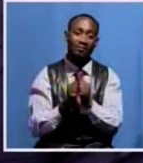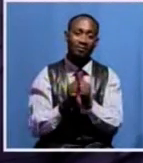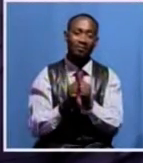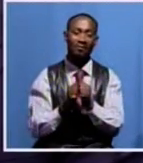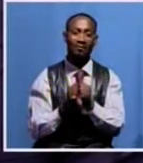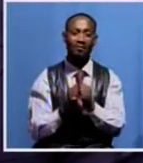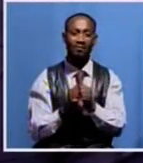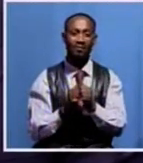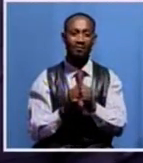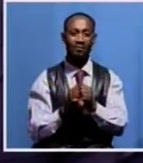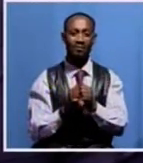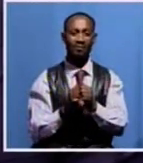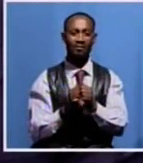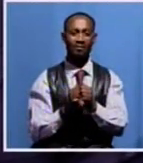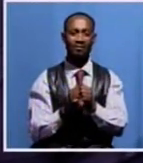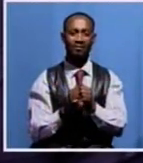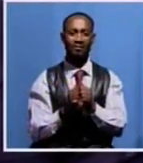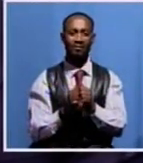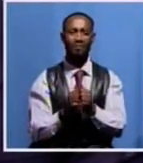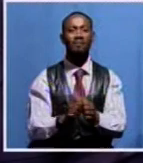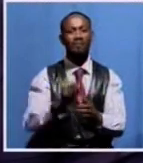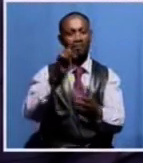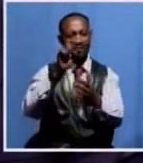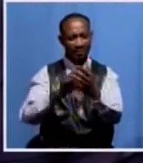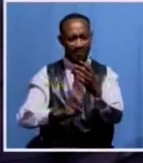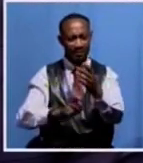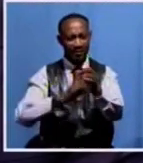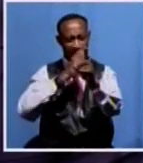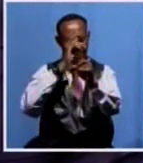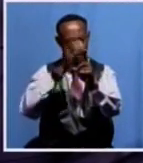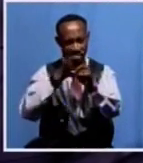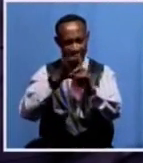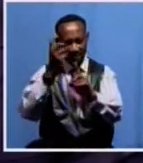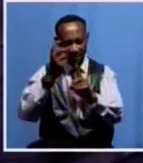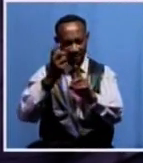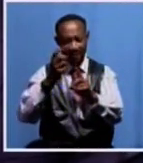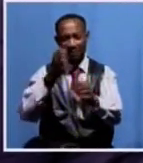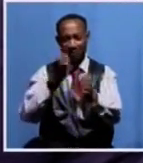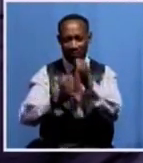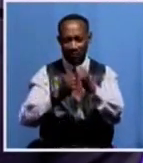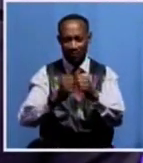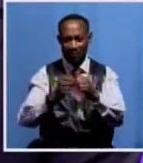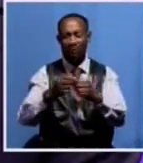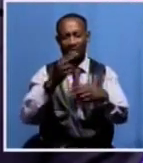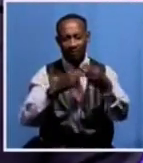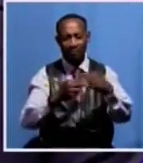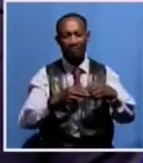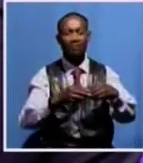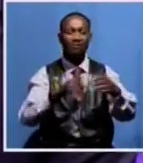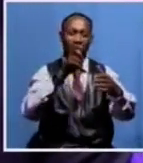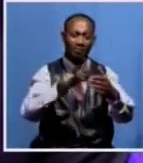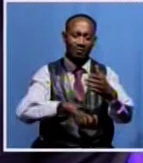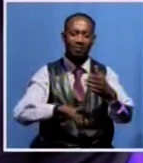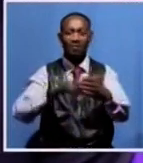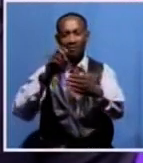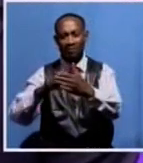the cascading impact or effect that sales tax has, meaning that it's tax on tax. So if you